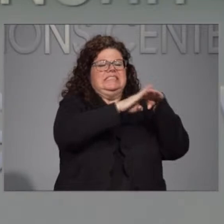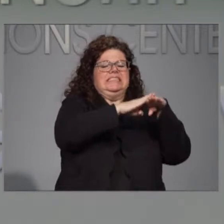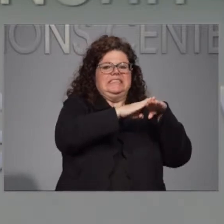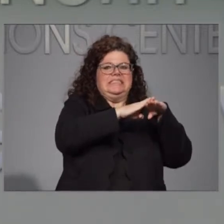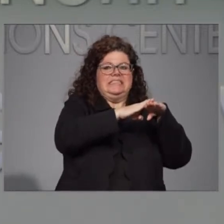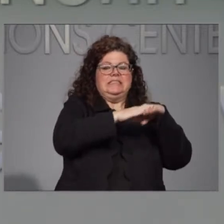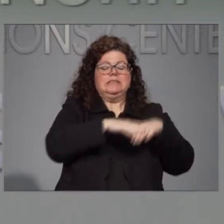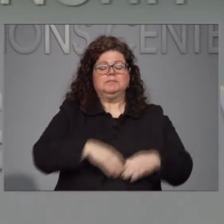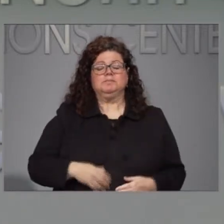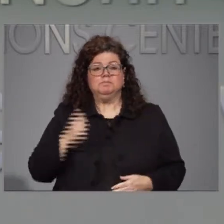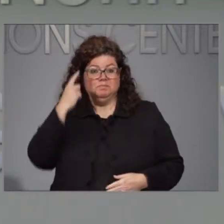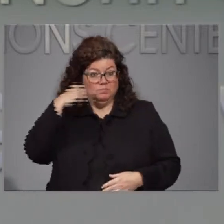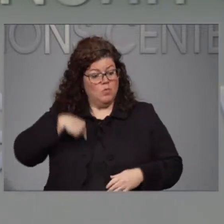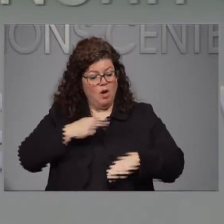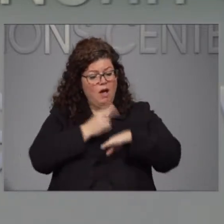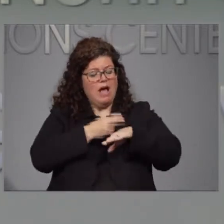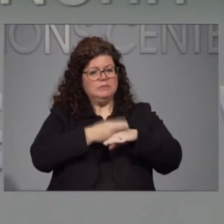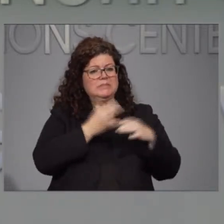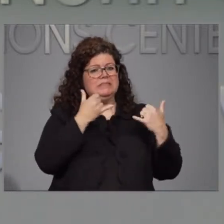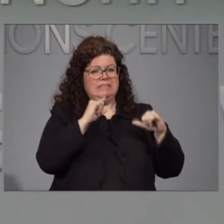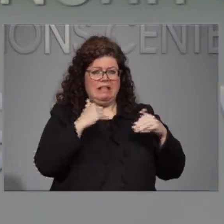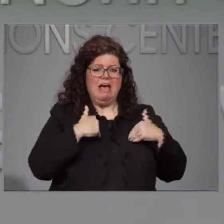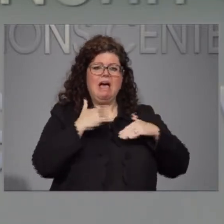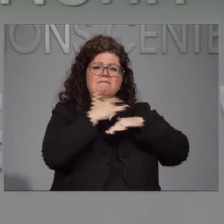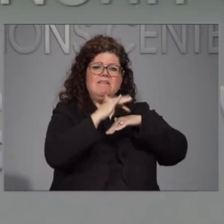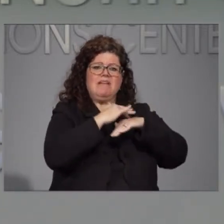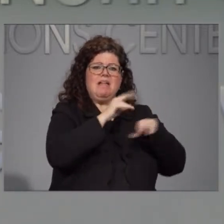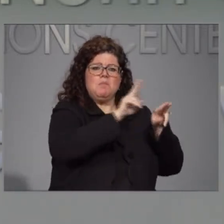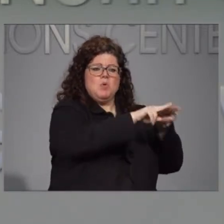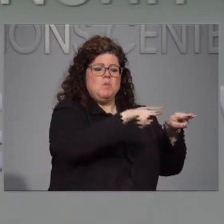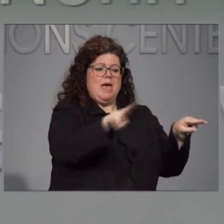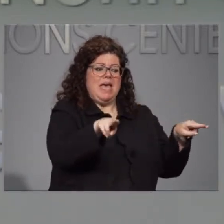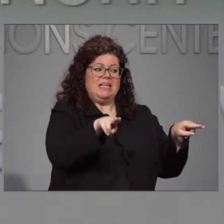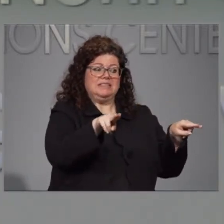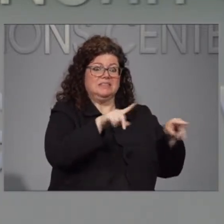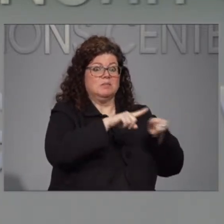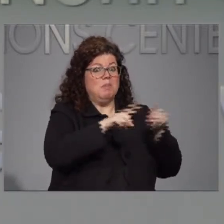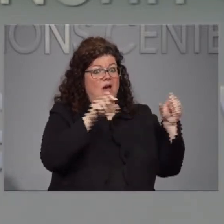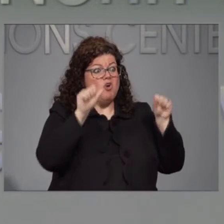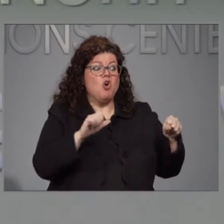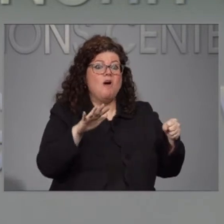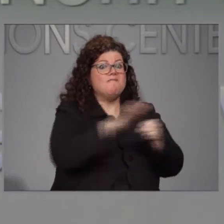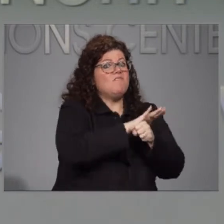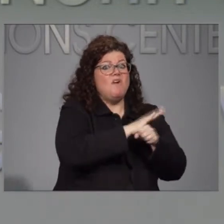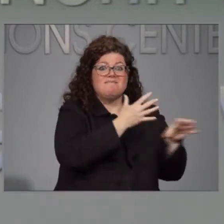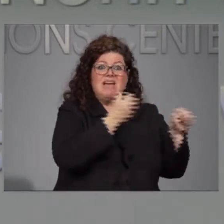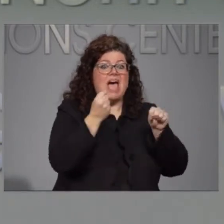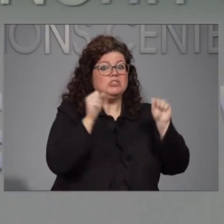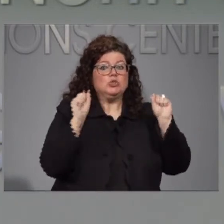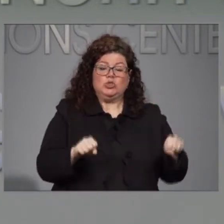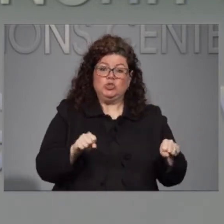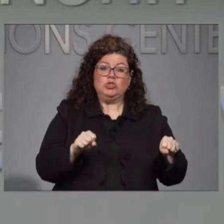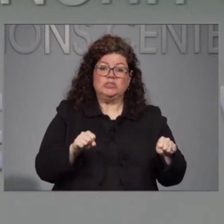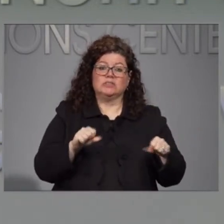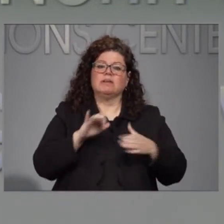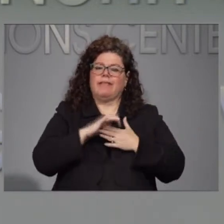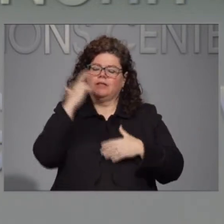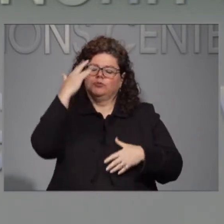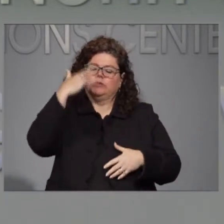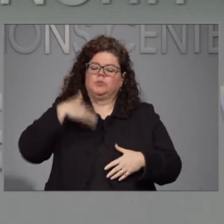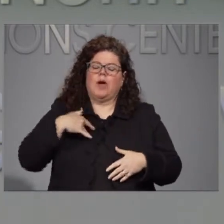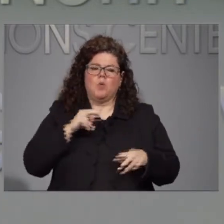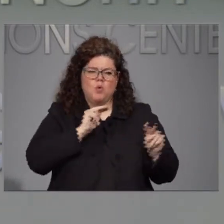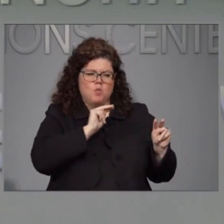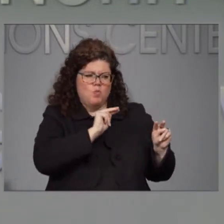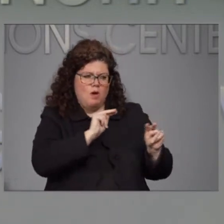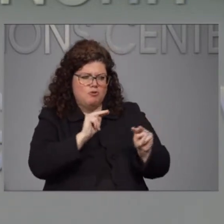have capacity, we know this can change quickly. So we're working with hospitals and tracking hospitalizations